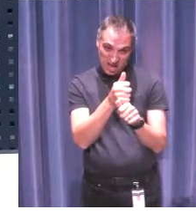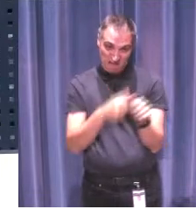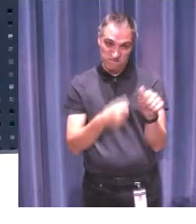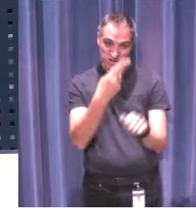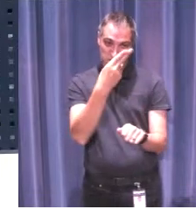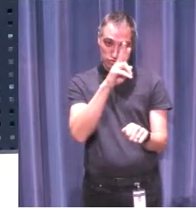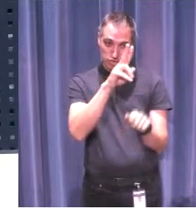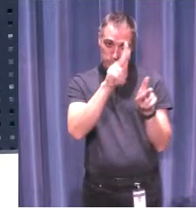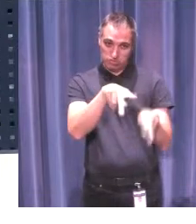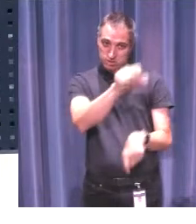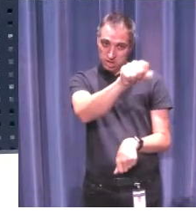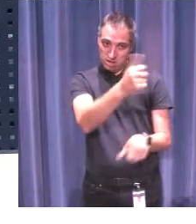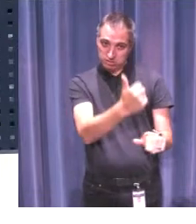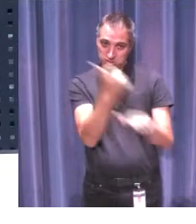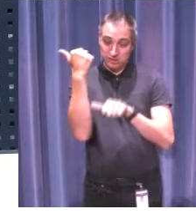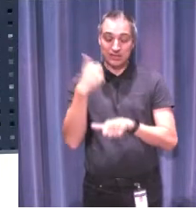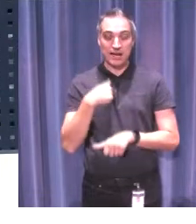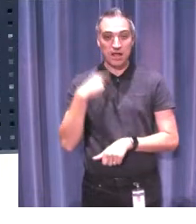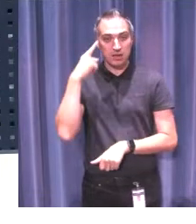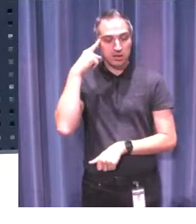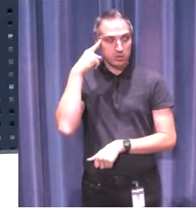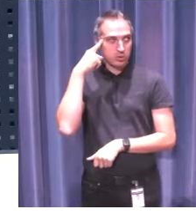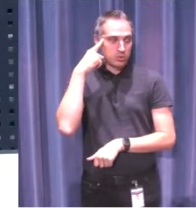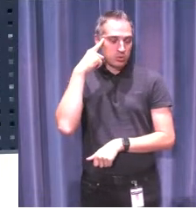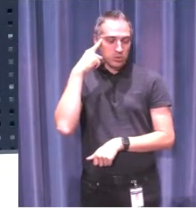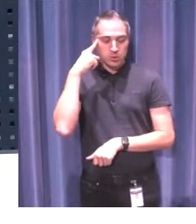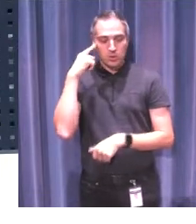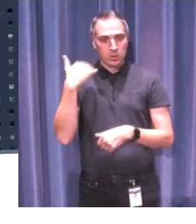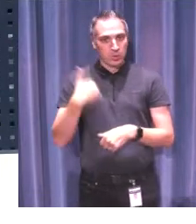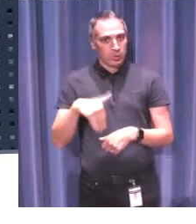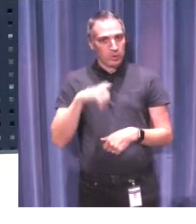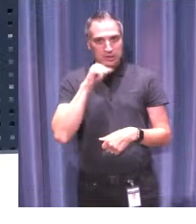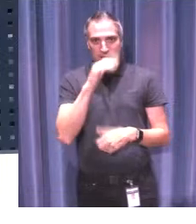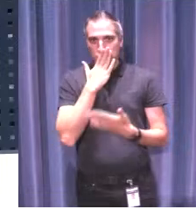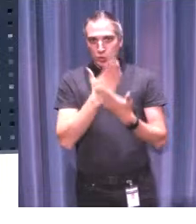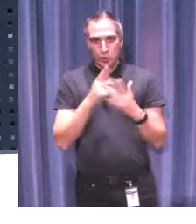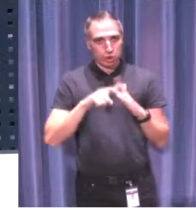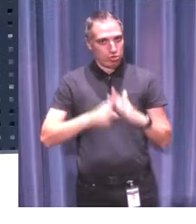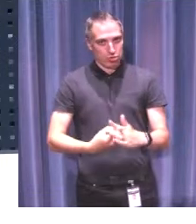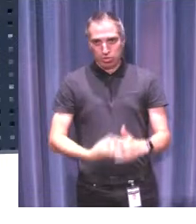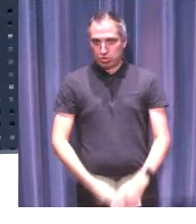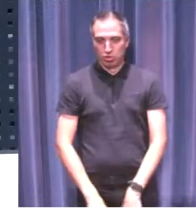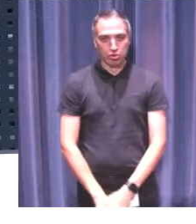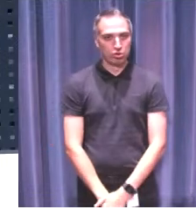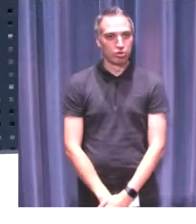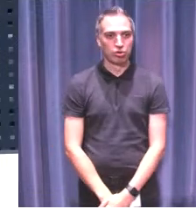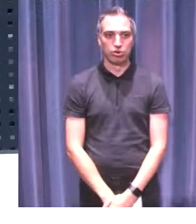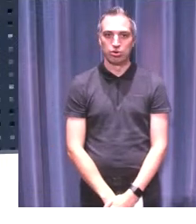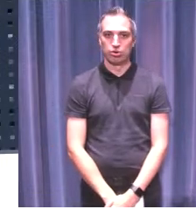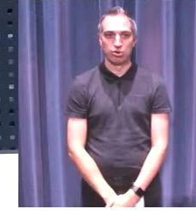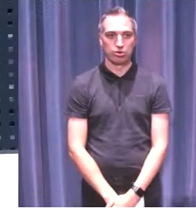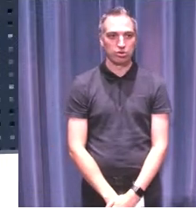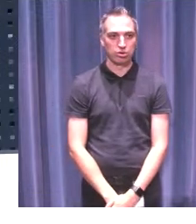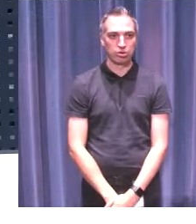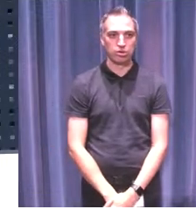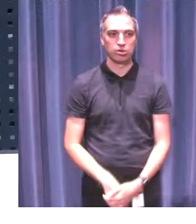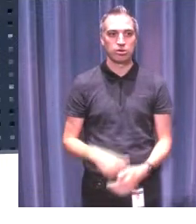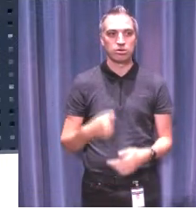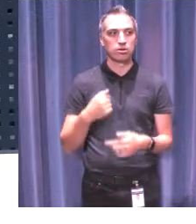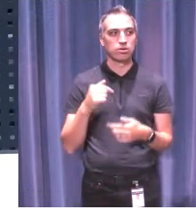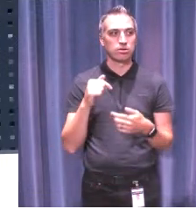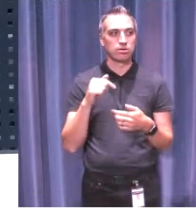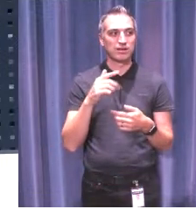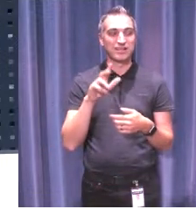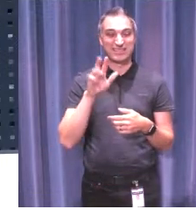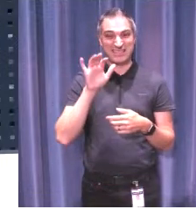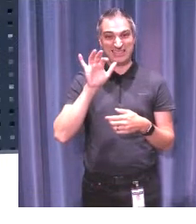jeez, what a great start. And they had, and they were running 30 grievances a